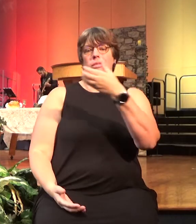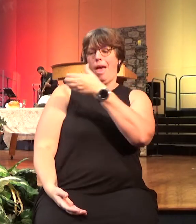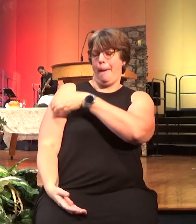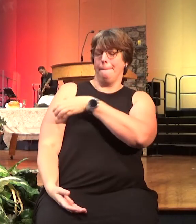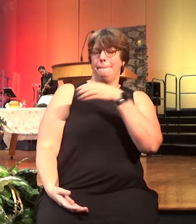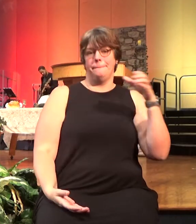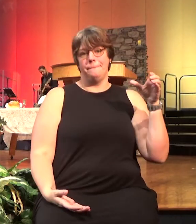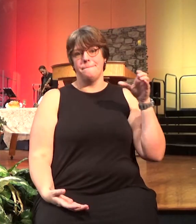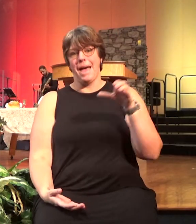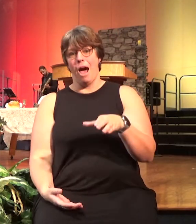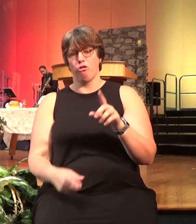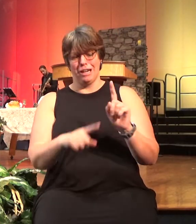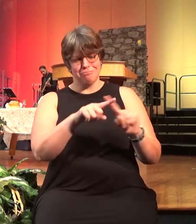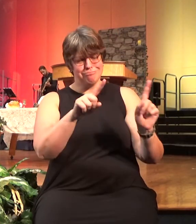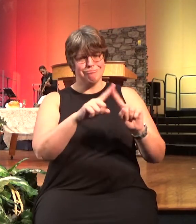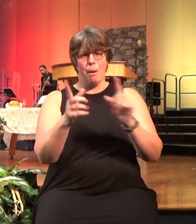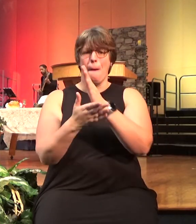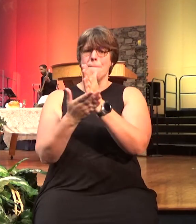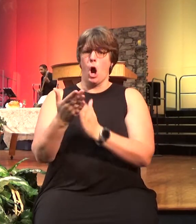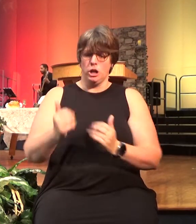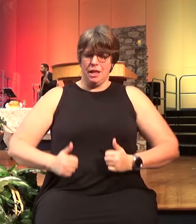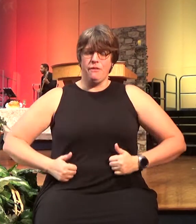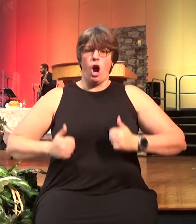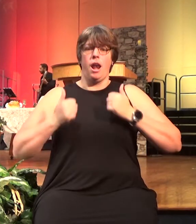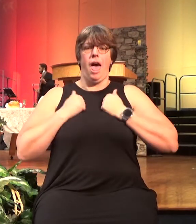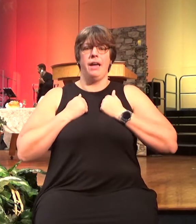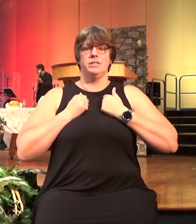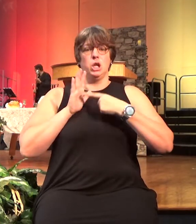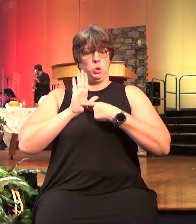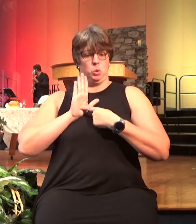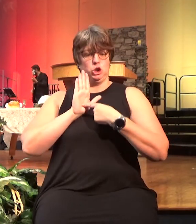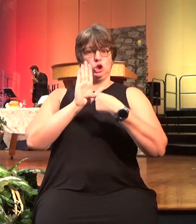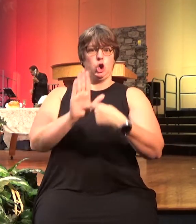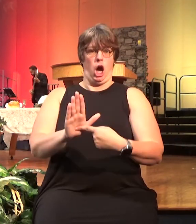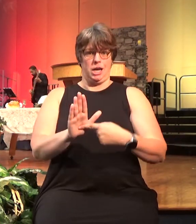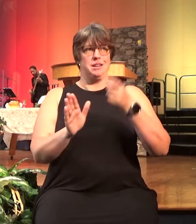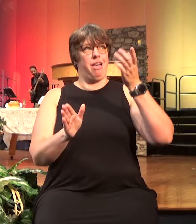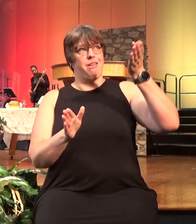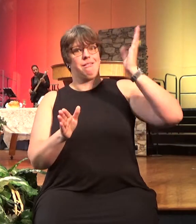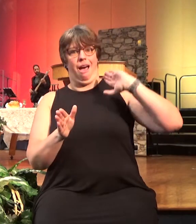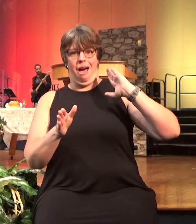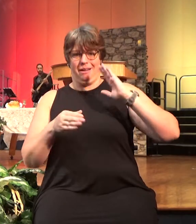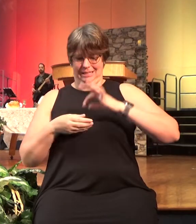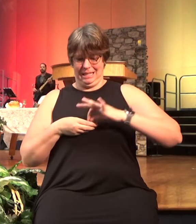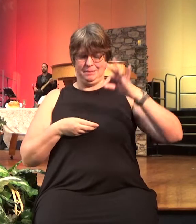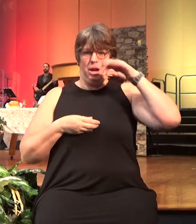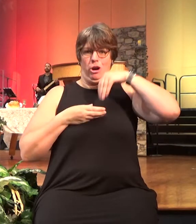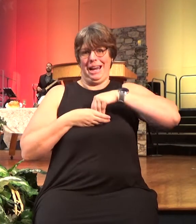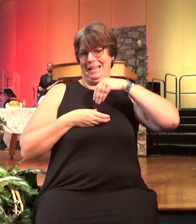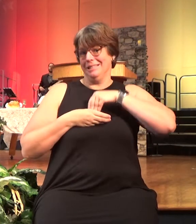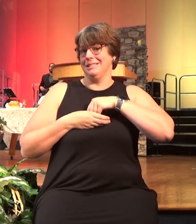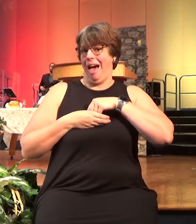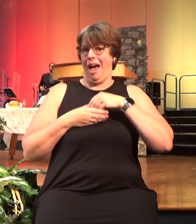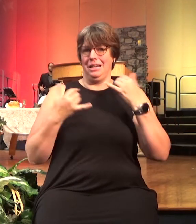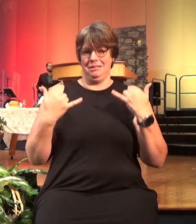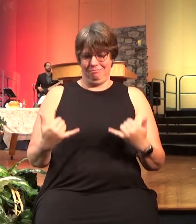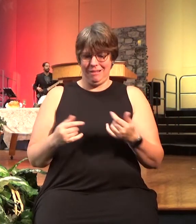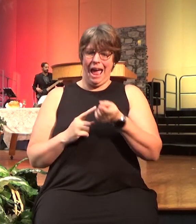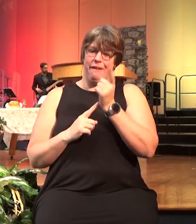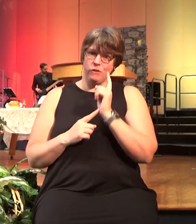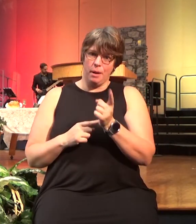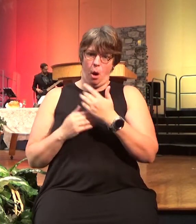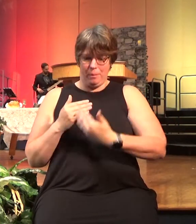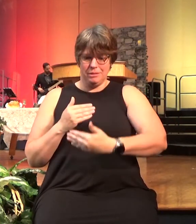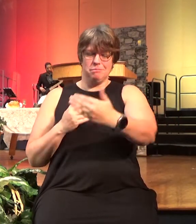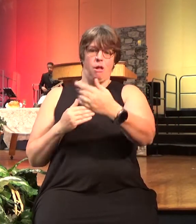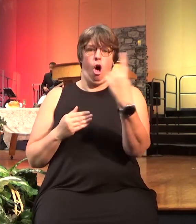at 11:30, we're going to have an Ayurvedic Principles workshop where we're going to talk about the ancient tradition of Ayurveda